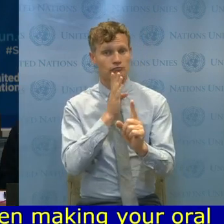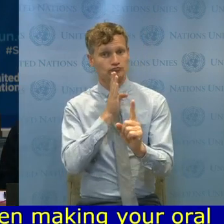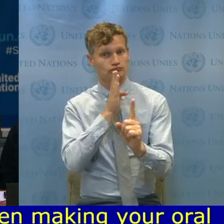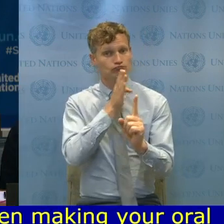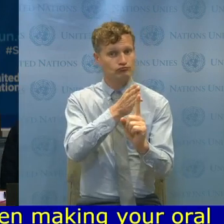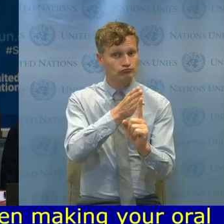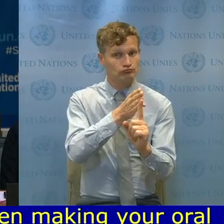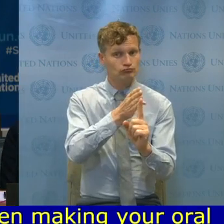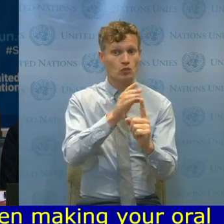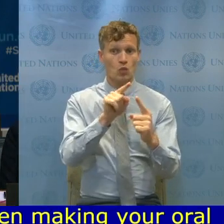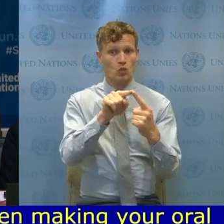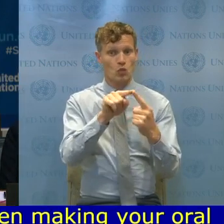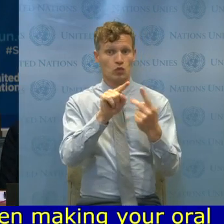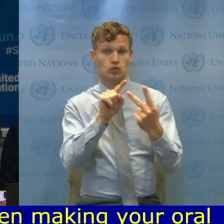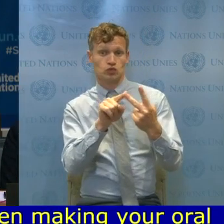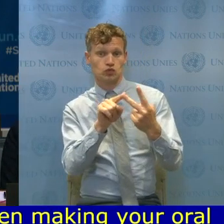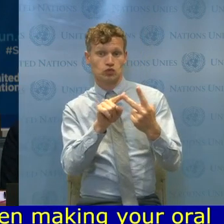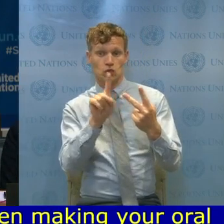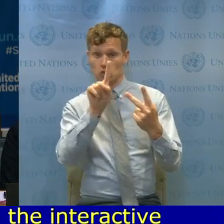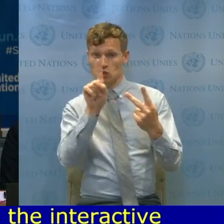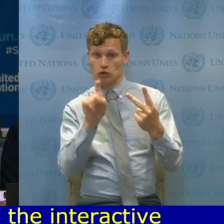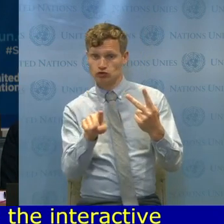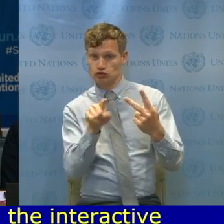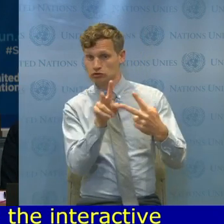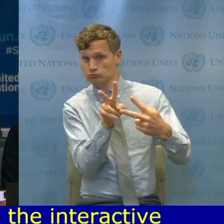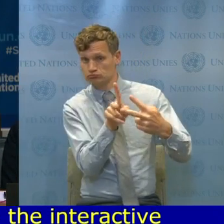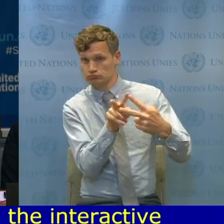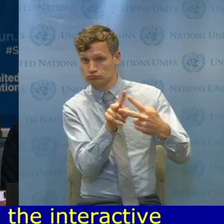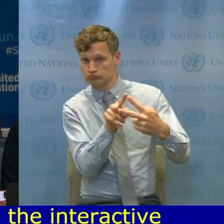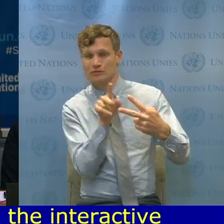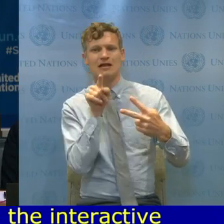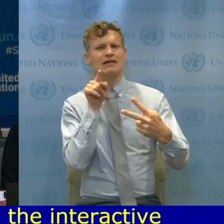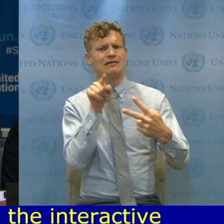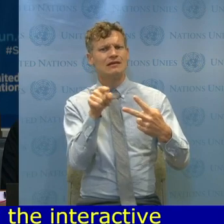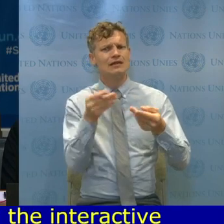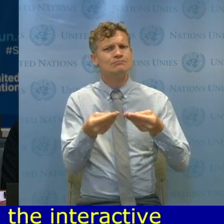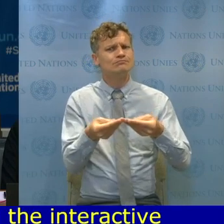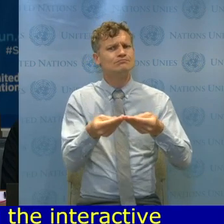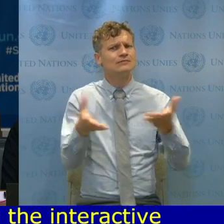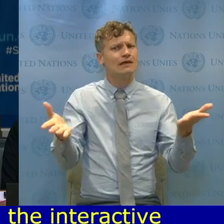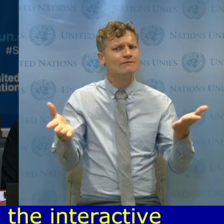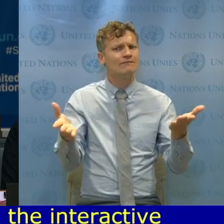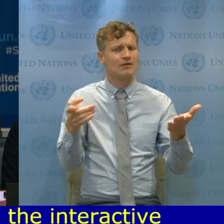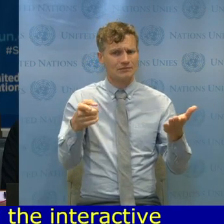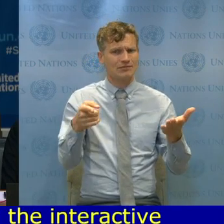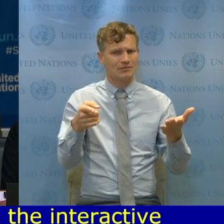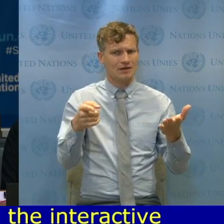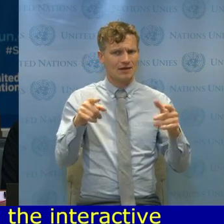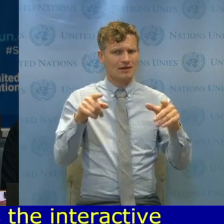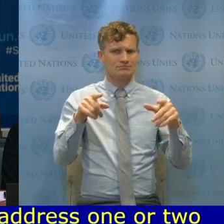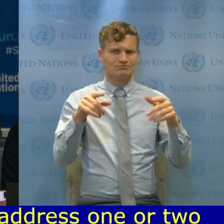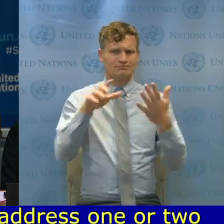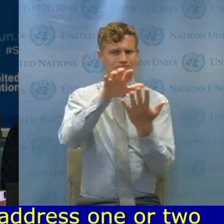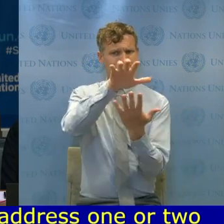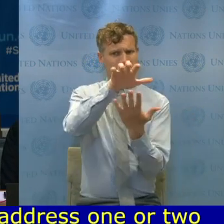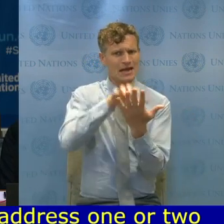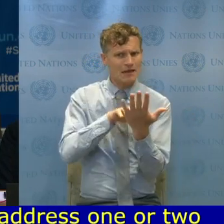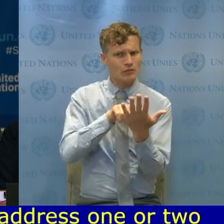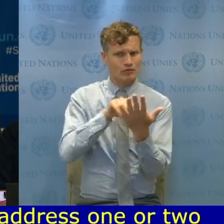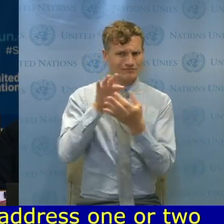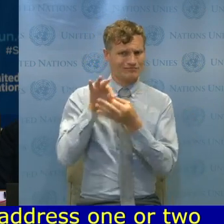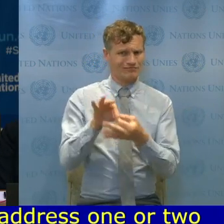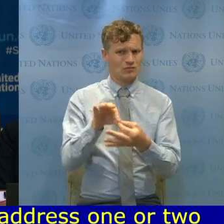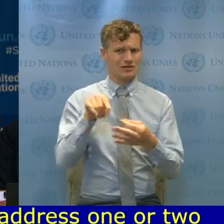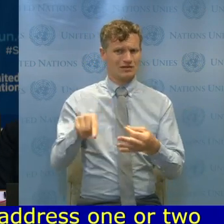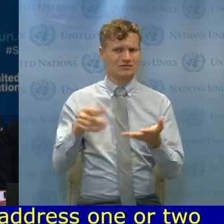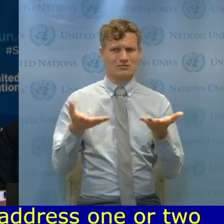the following questions as outlined in the background paper for the roundtable. A, what